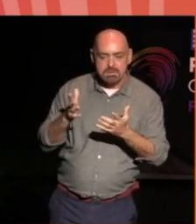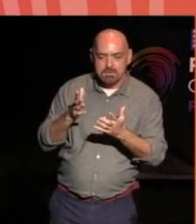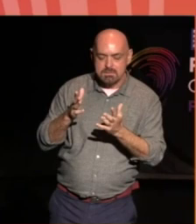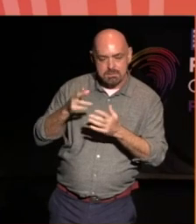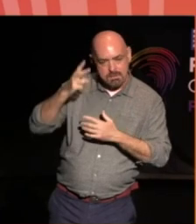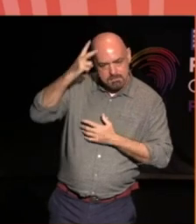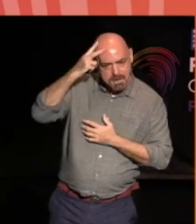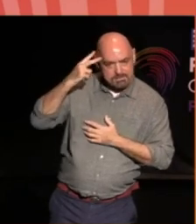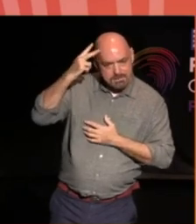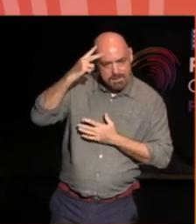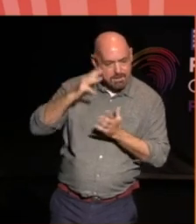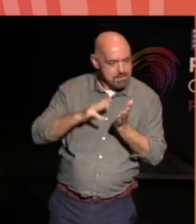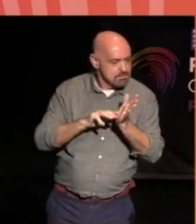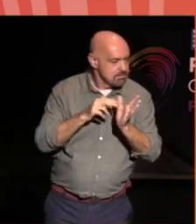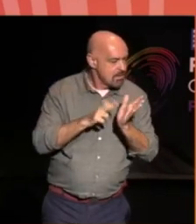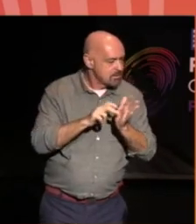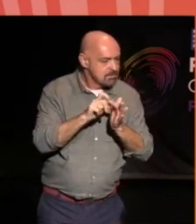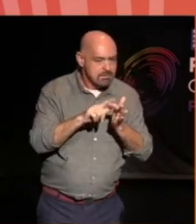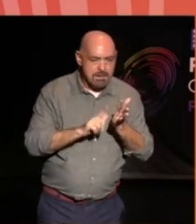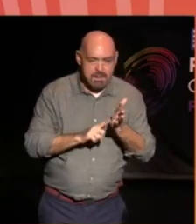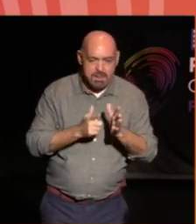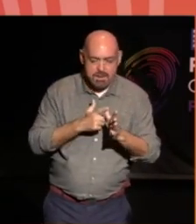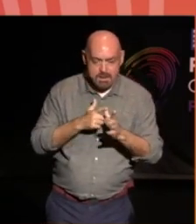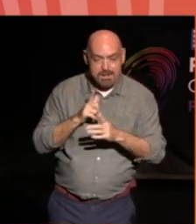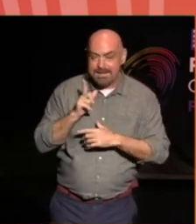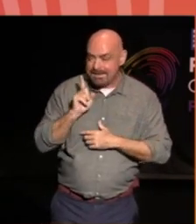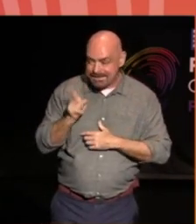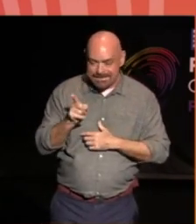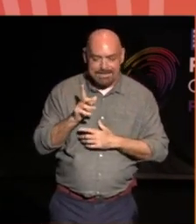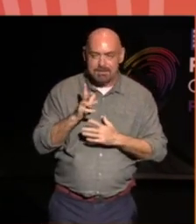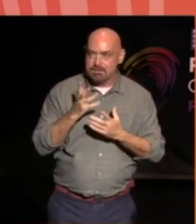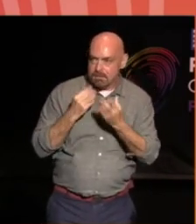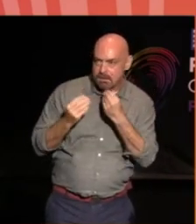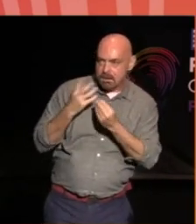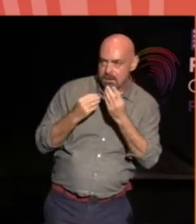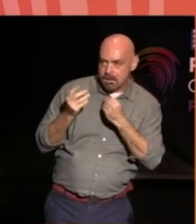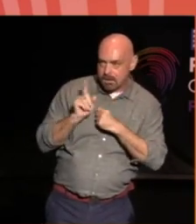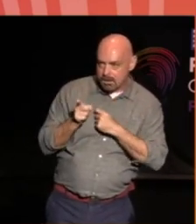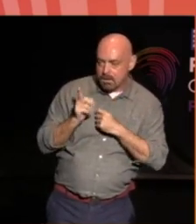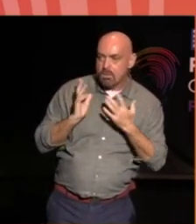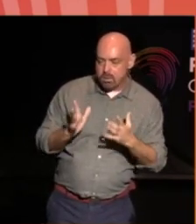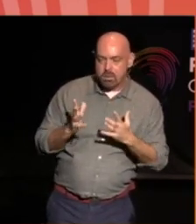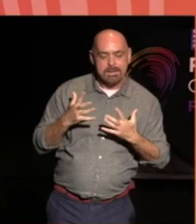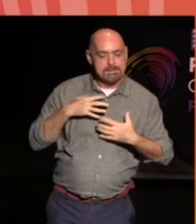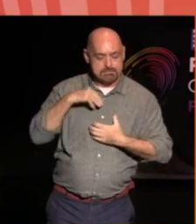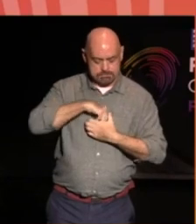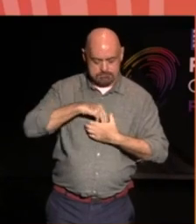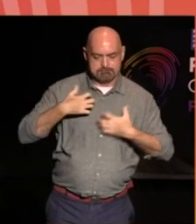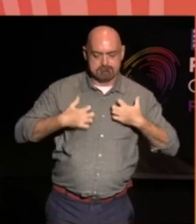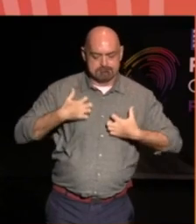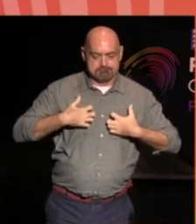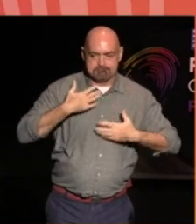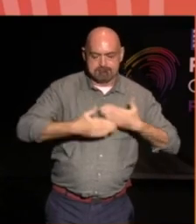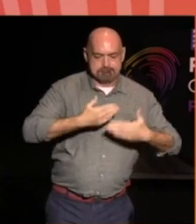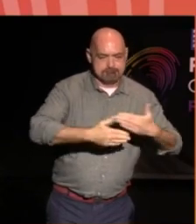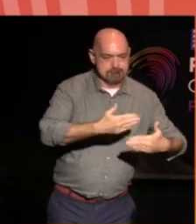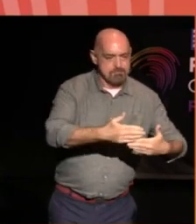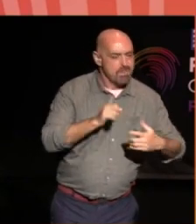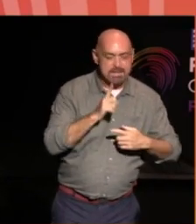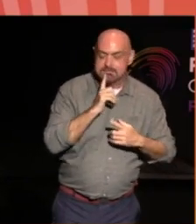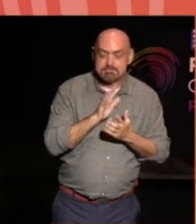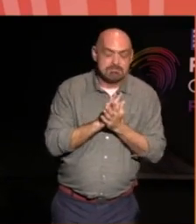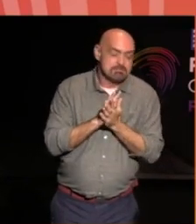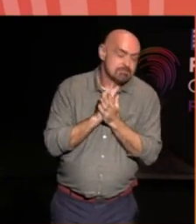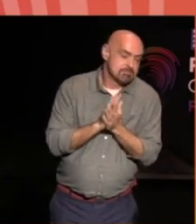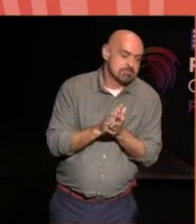Mandela. And that has informed so much of what he has done ever since. And that's been an inspiring thing to see and to work with.